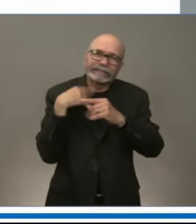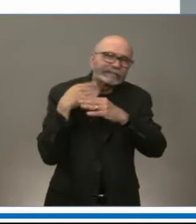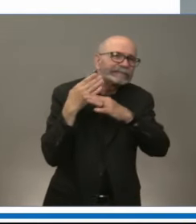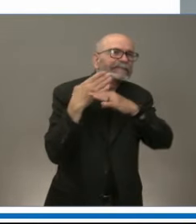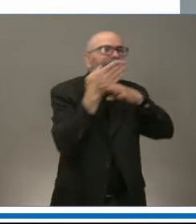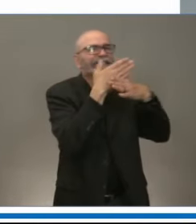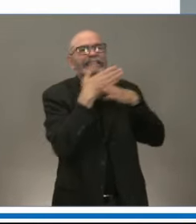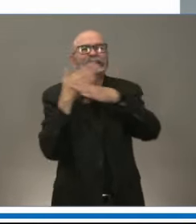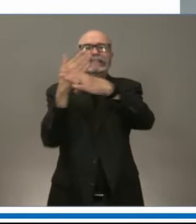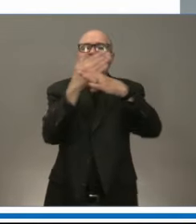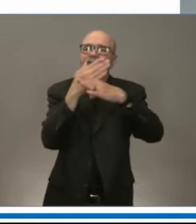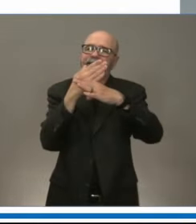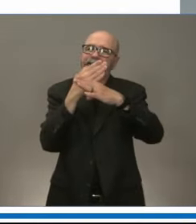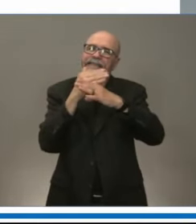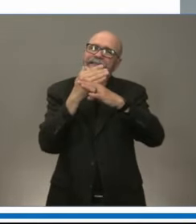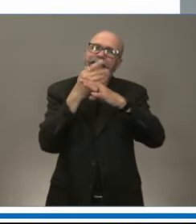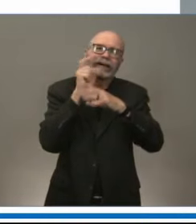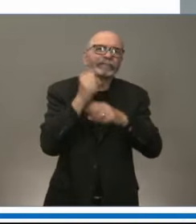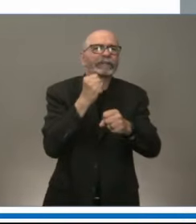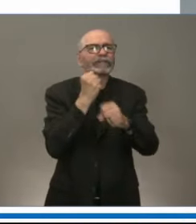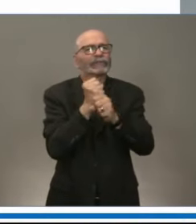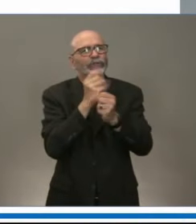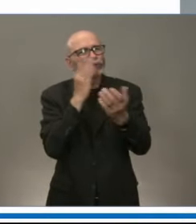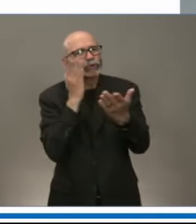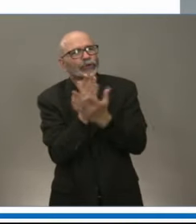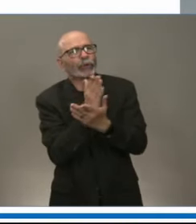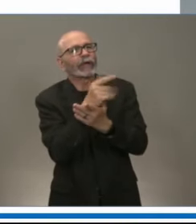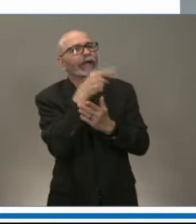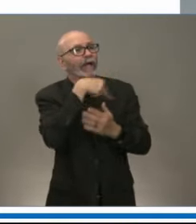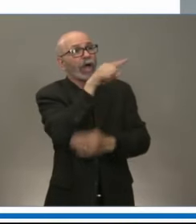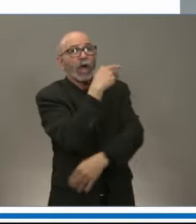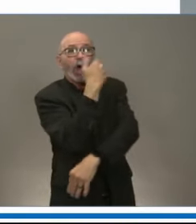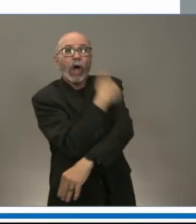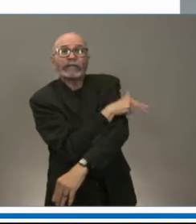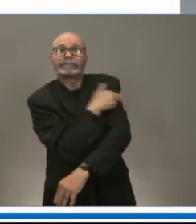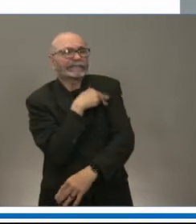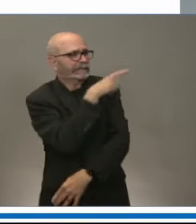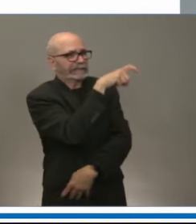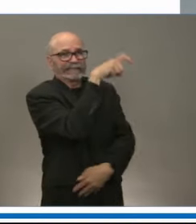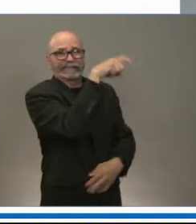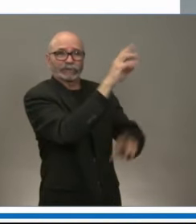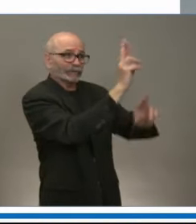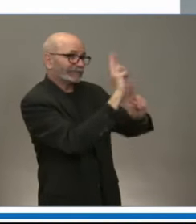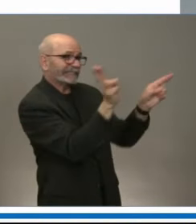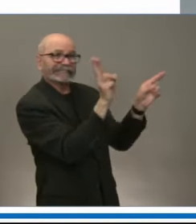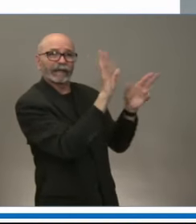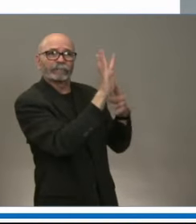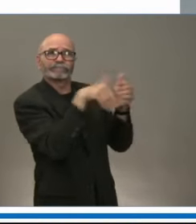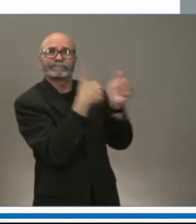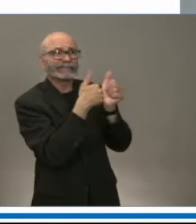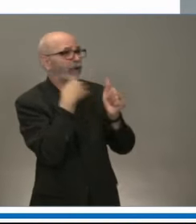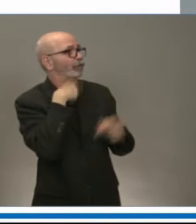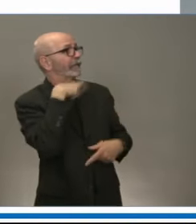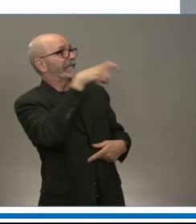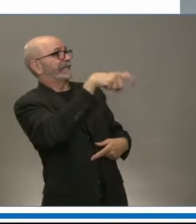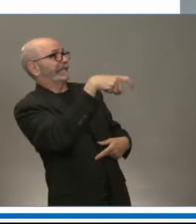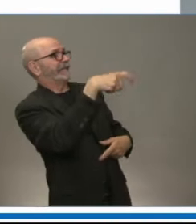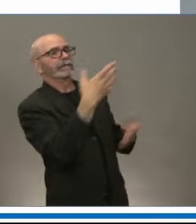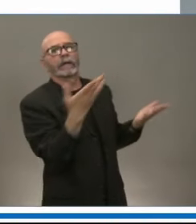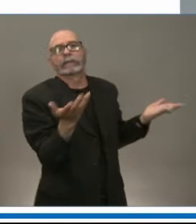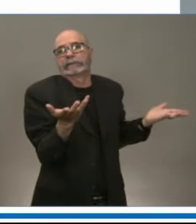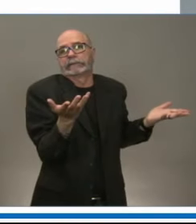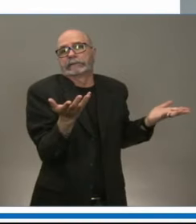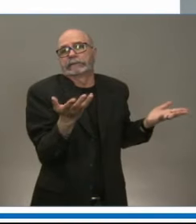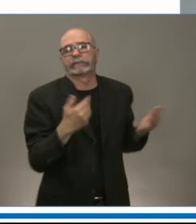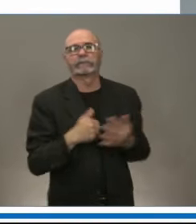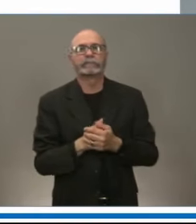We're all going to need that healthcare system at some point, and we need it to be there for when we really need it. as we head into the weekend,